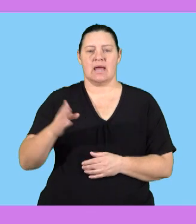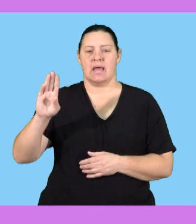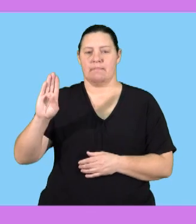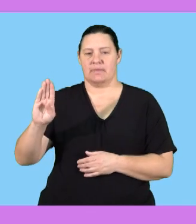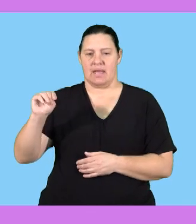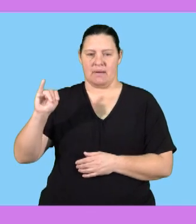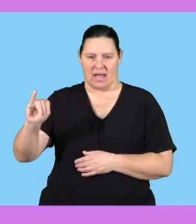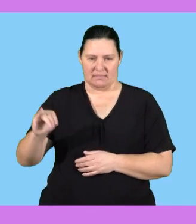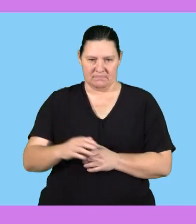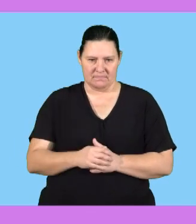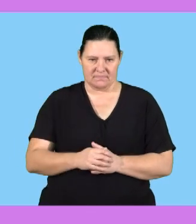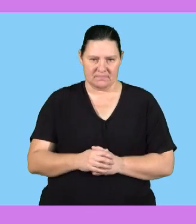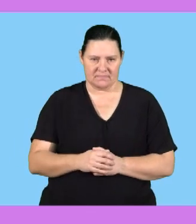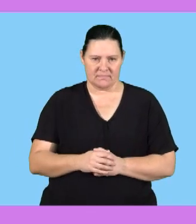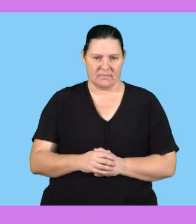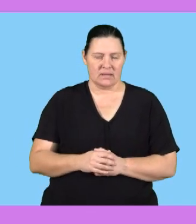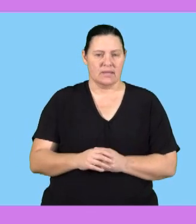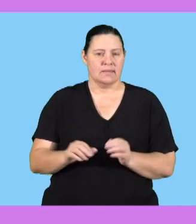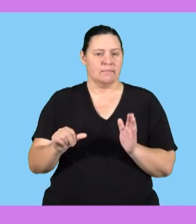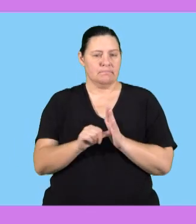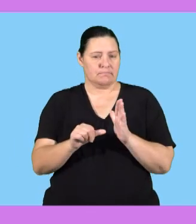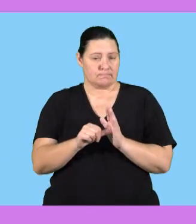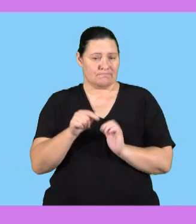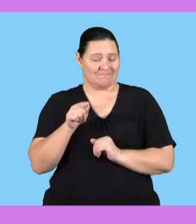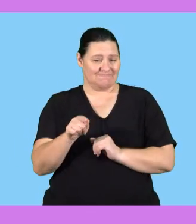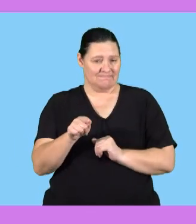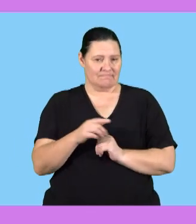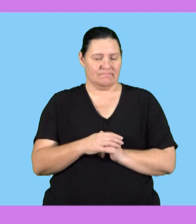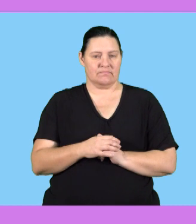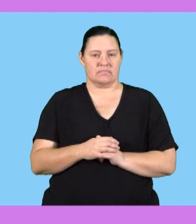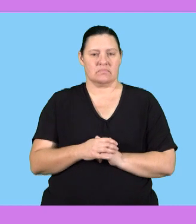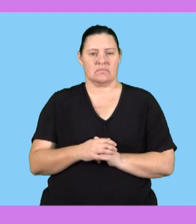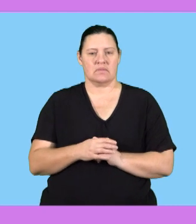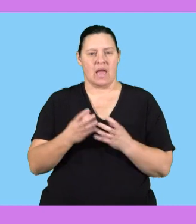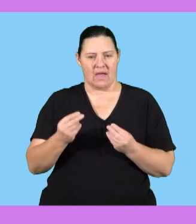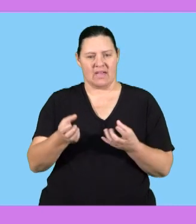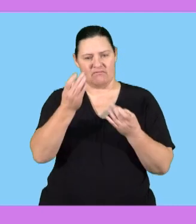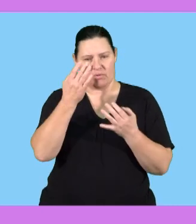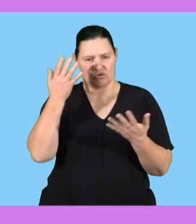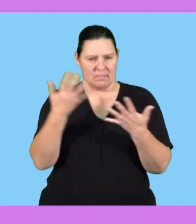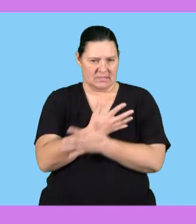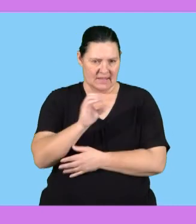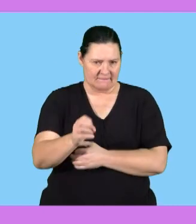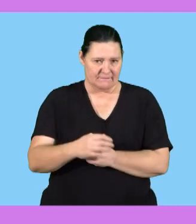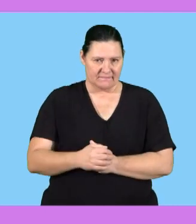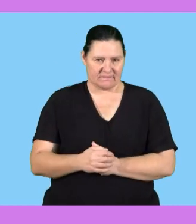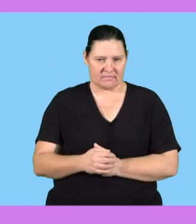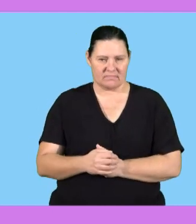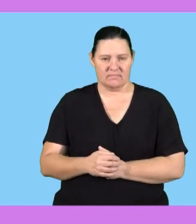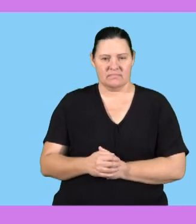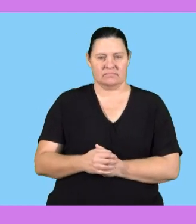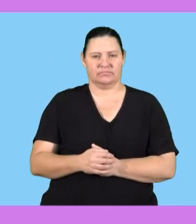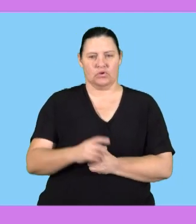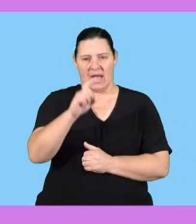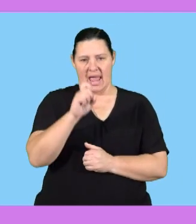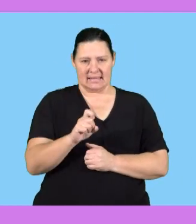as well as their BMI. But important to note here is that there are some missing information, right? So here's the missing